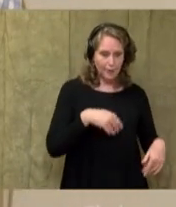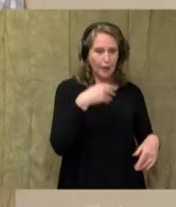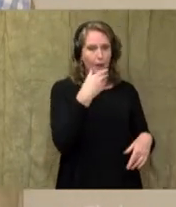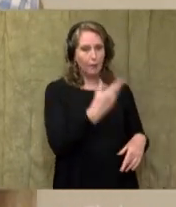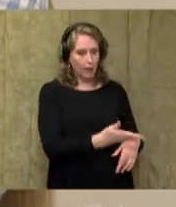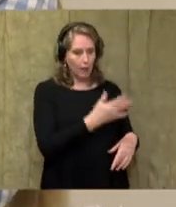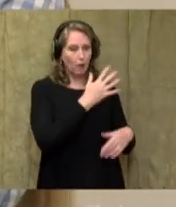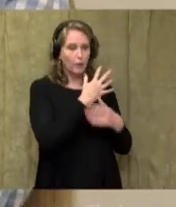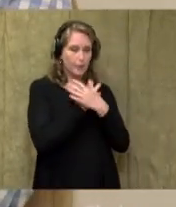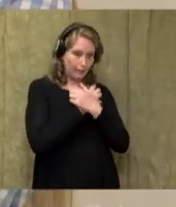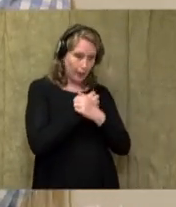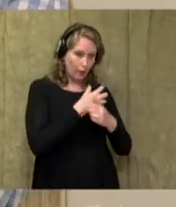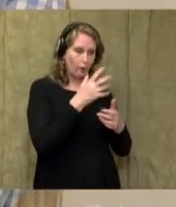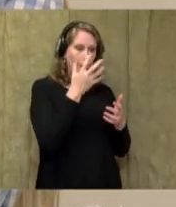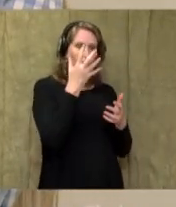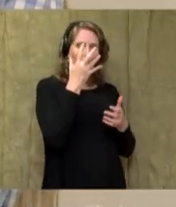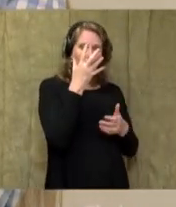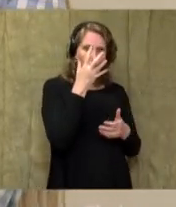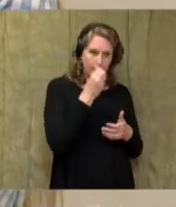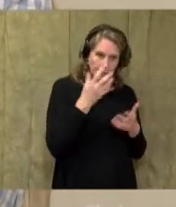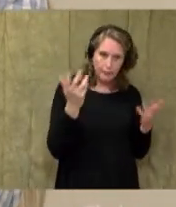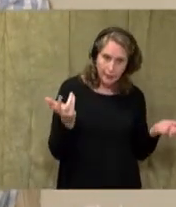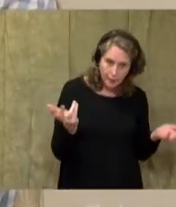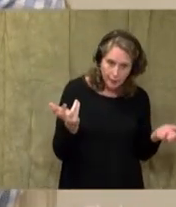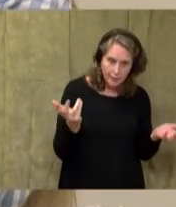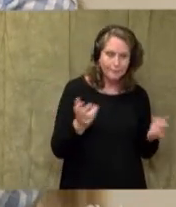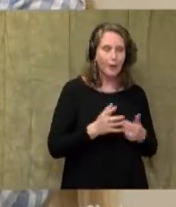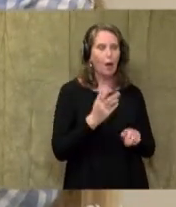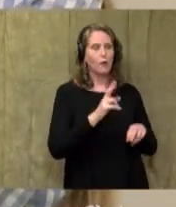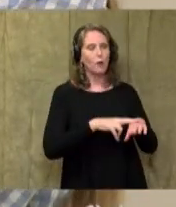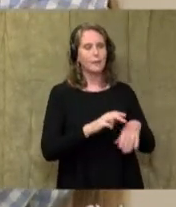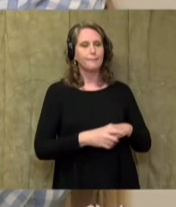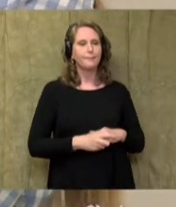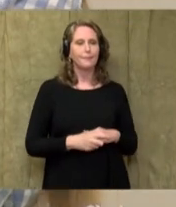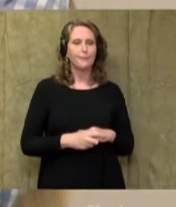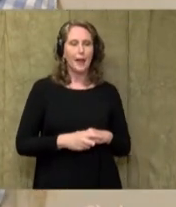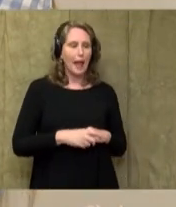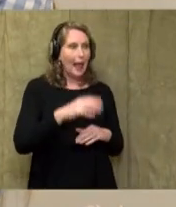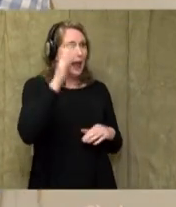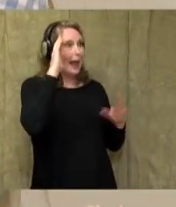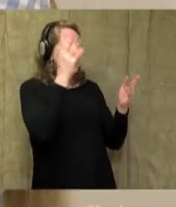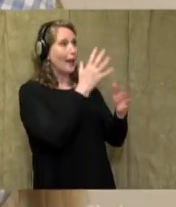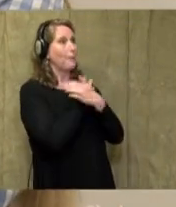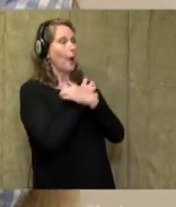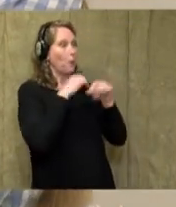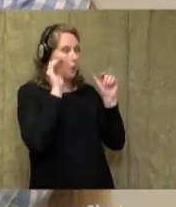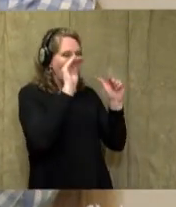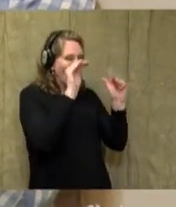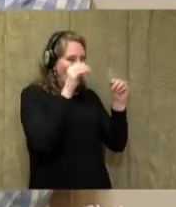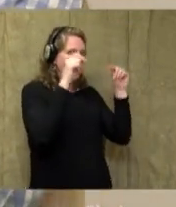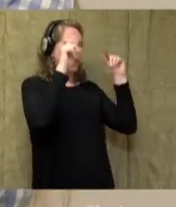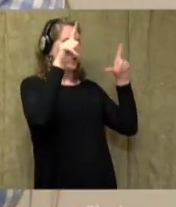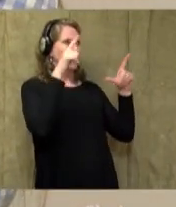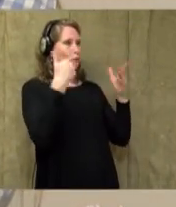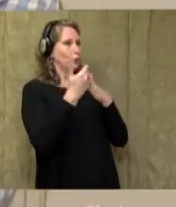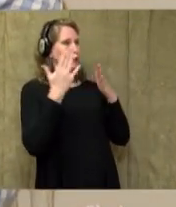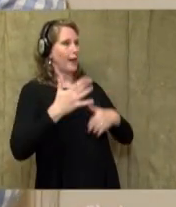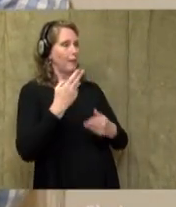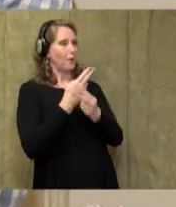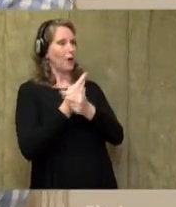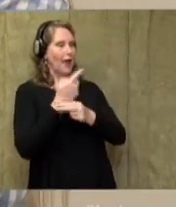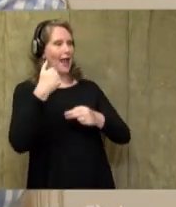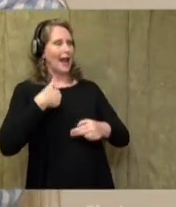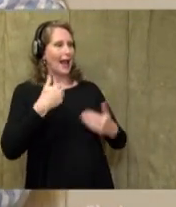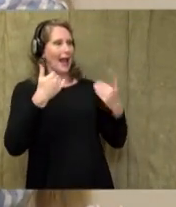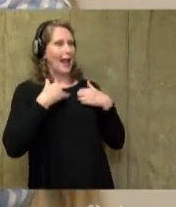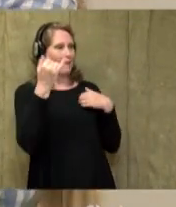of course, was what? Asleep. "Hello, Bear, wake up! It's your neighbor, Hare, and